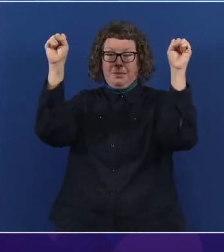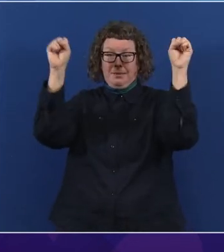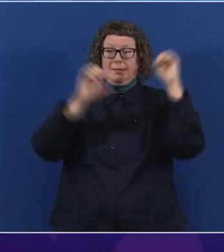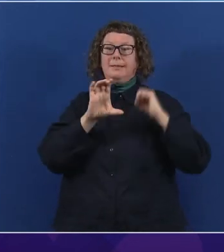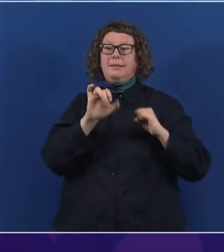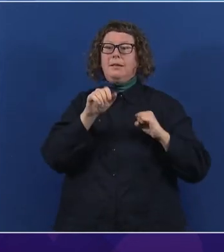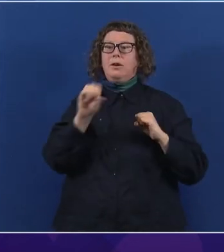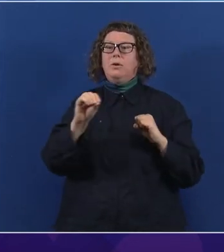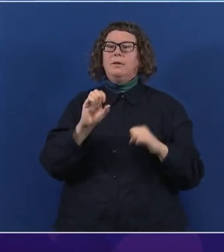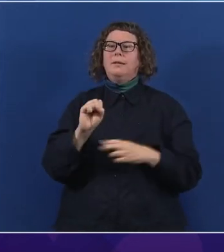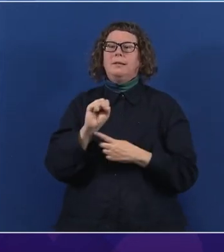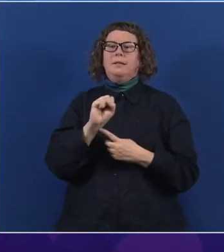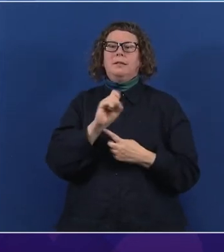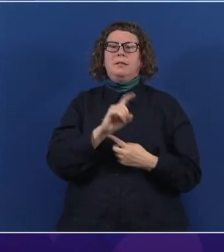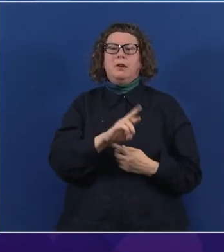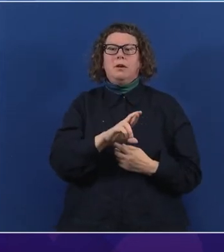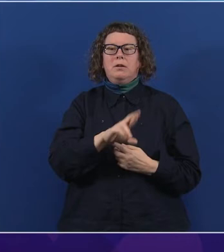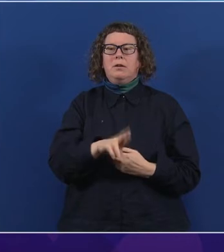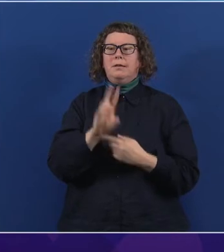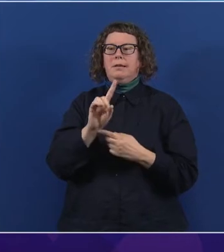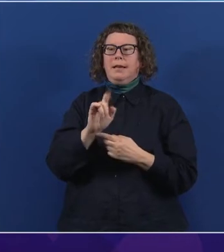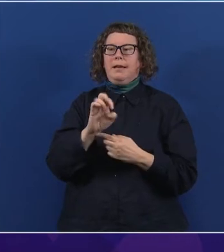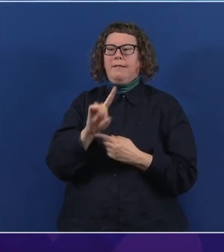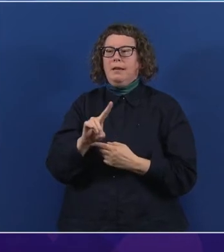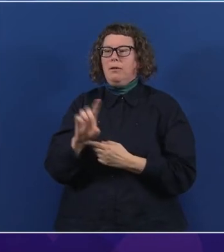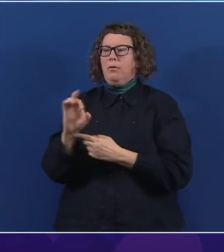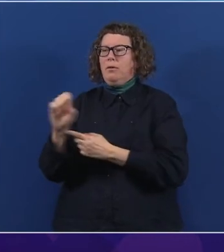David Ross, to share his address to the graduands.